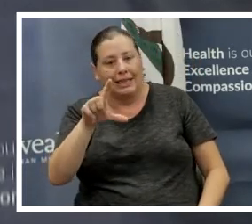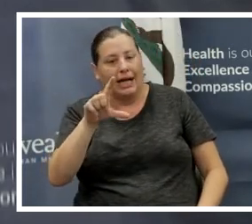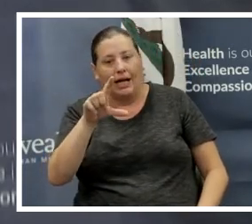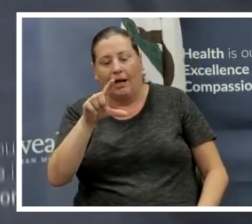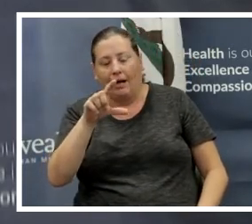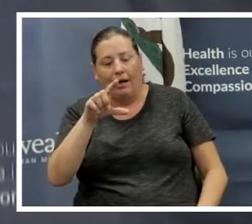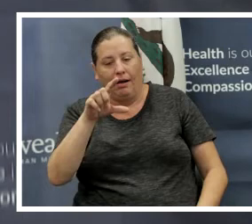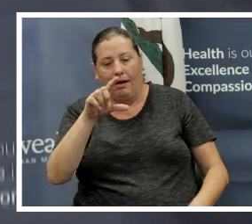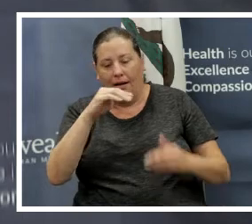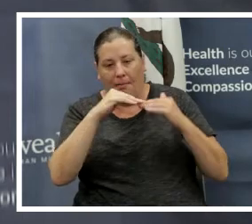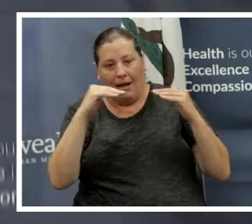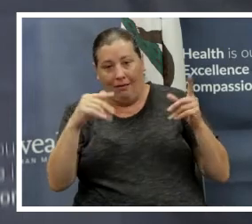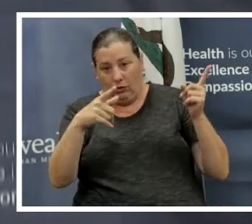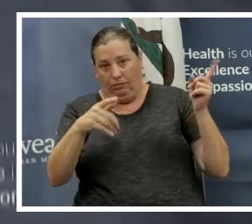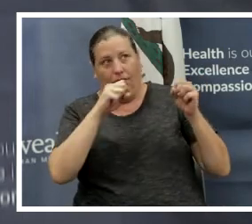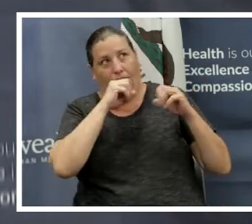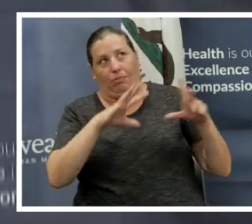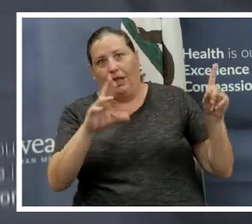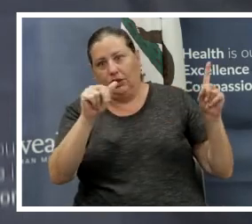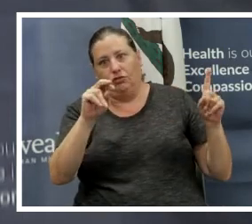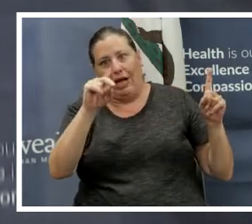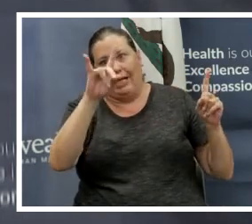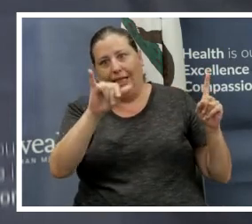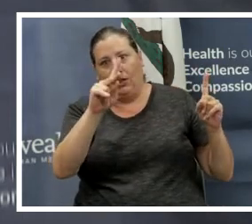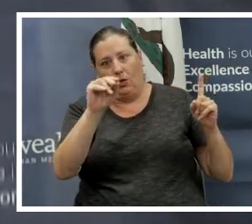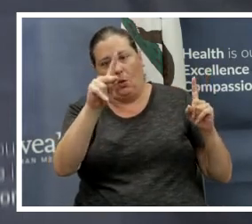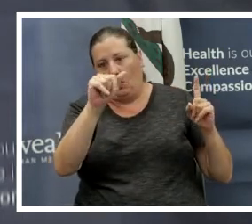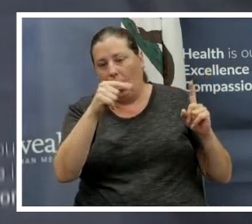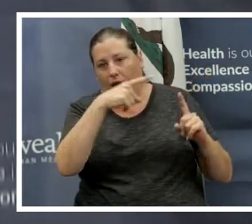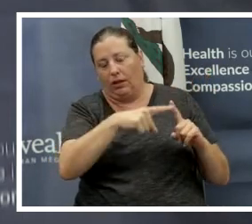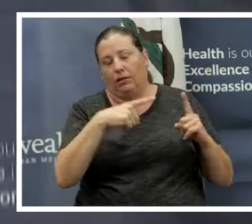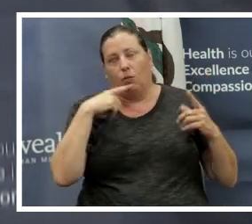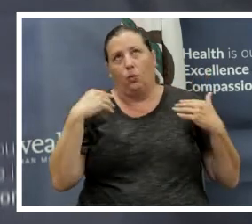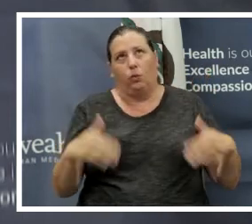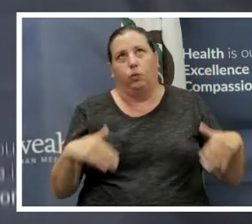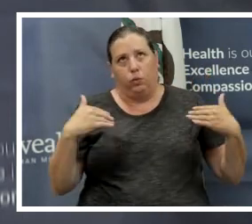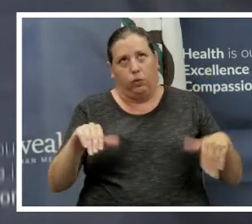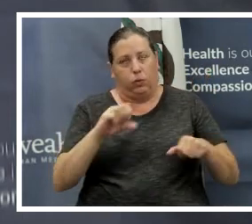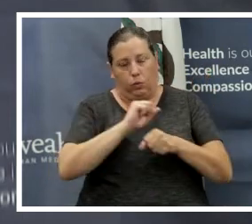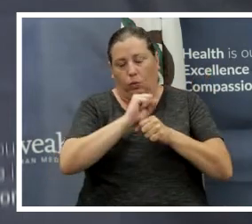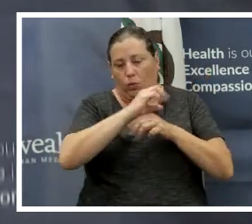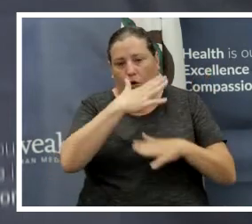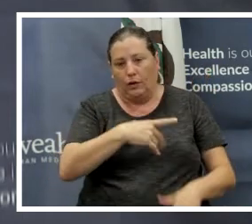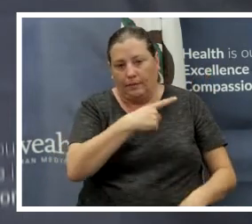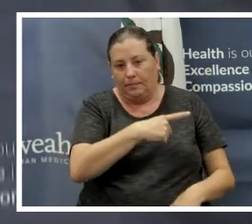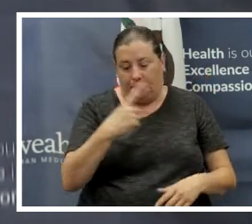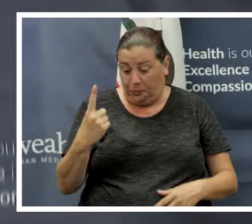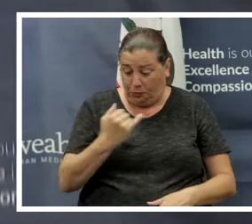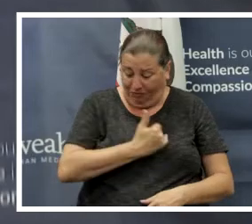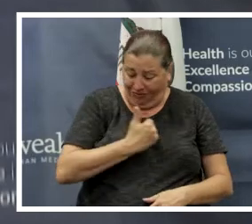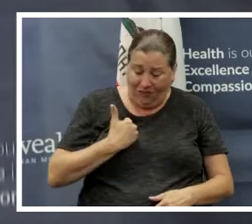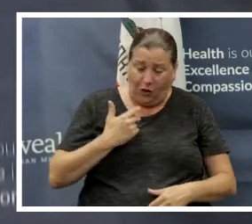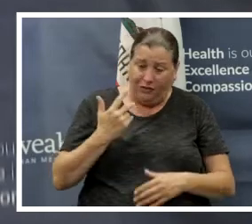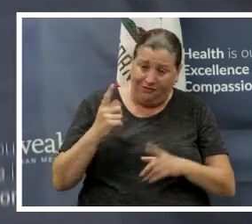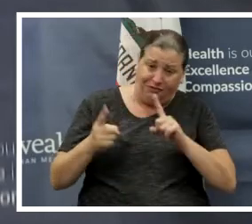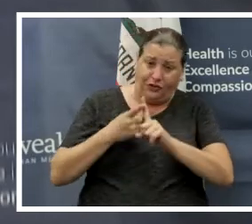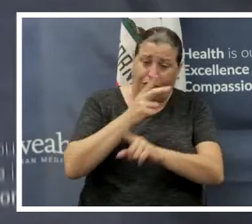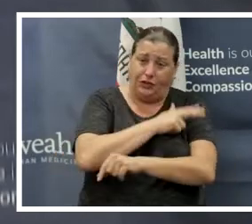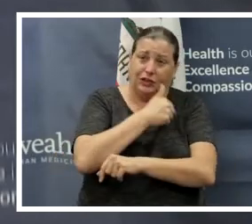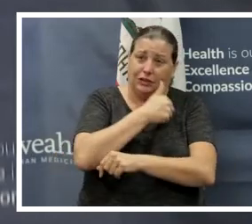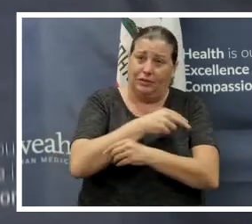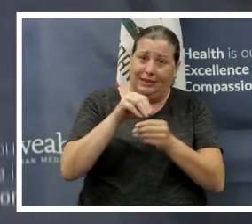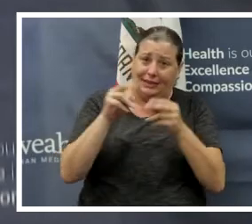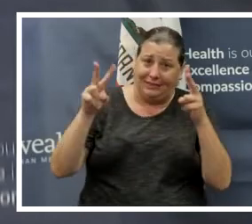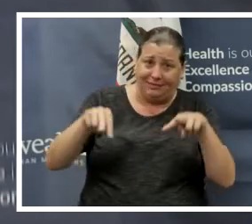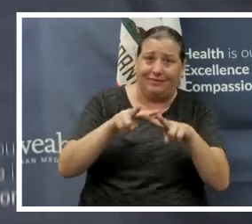Randy Coca, he's a miracle worker. We were one of the first hospitals really in the Valley to acquire